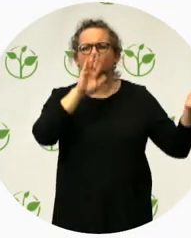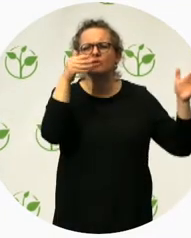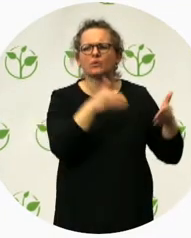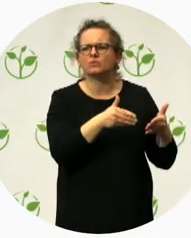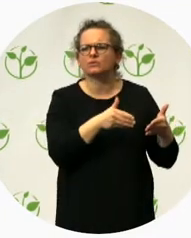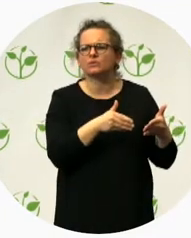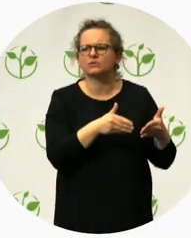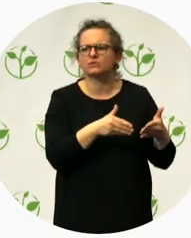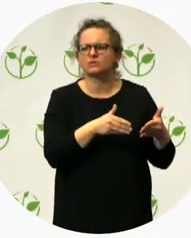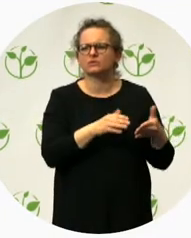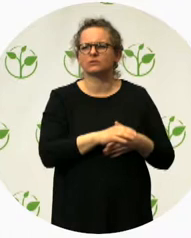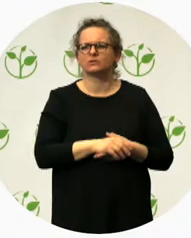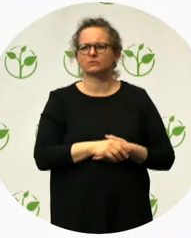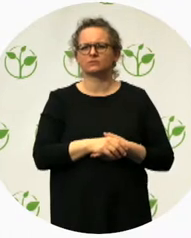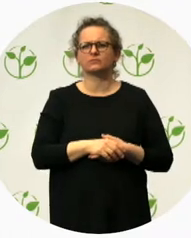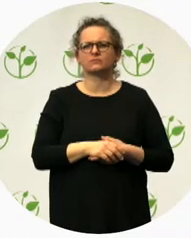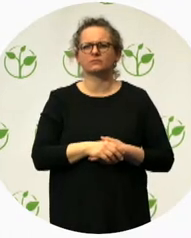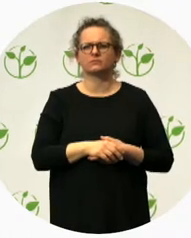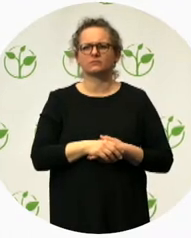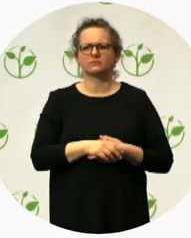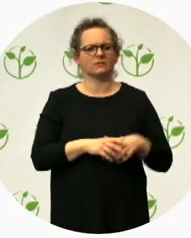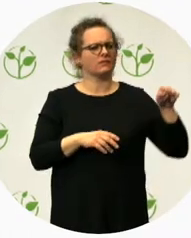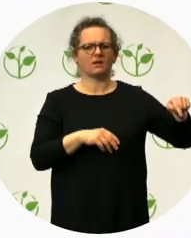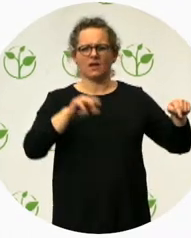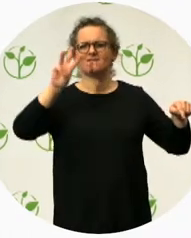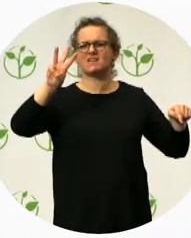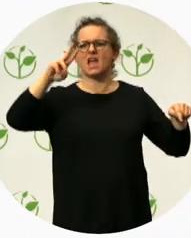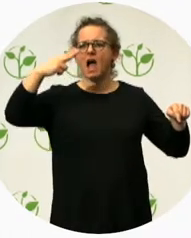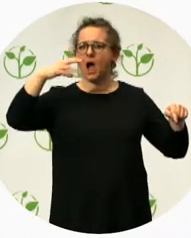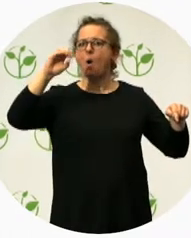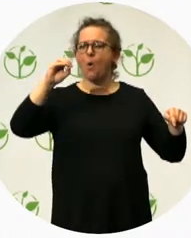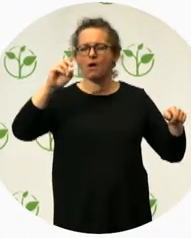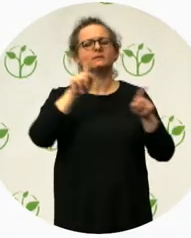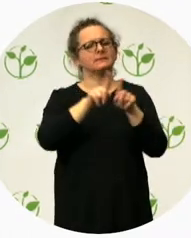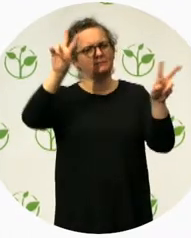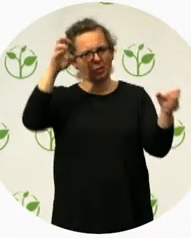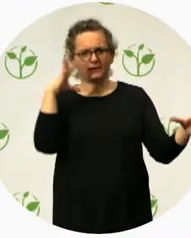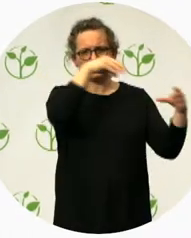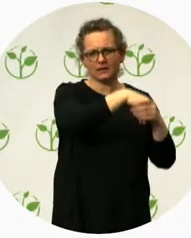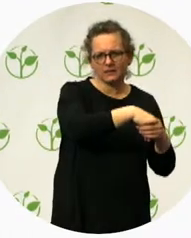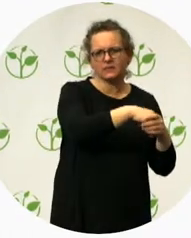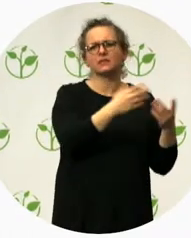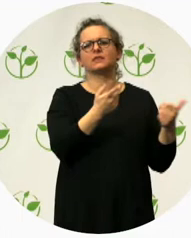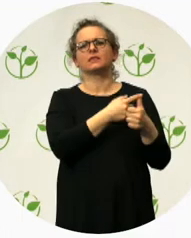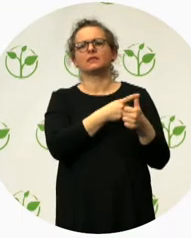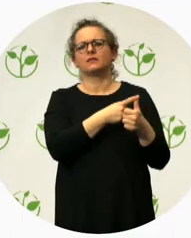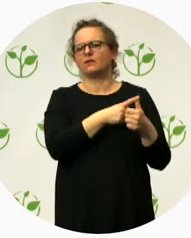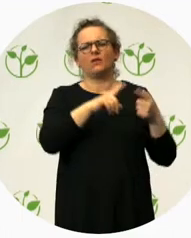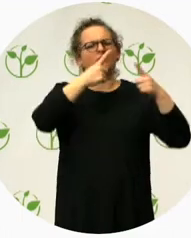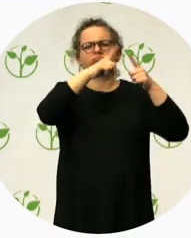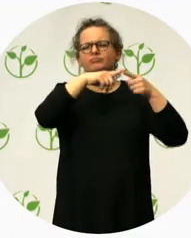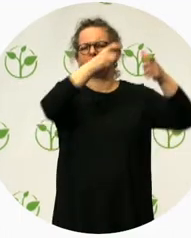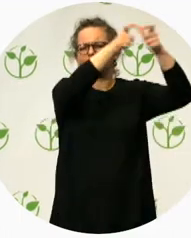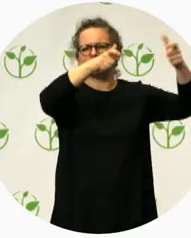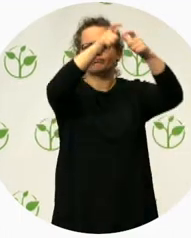also Gates and G3 ICT. They were. So we're really glad that they joined us. We created joint forums where